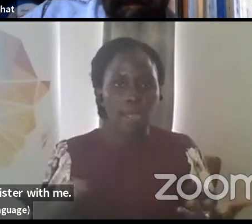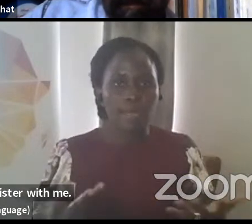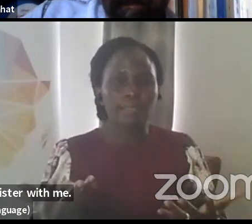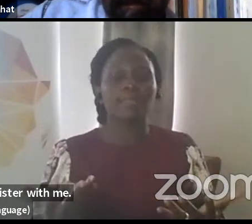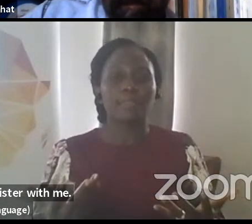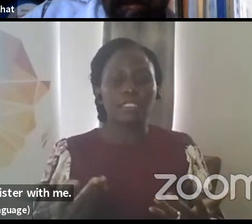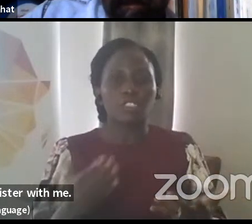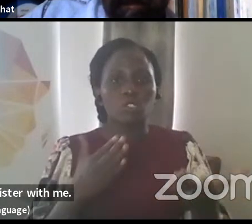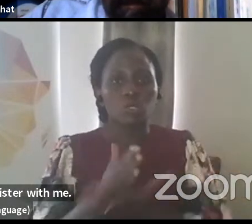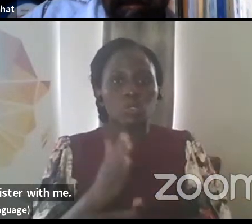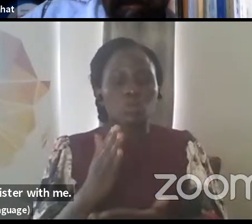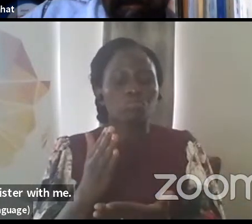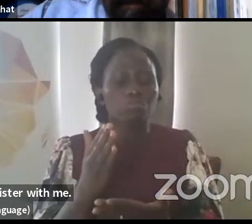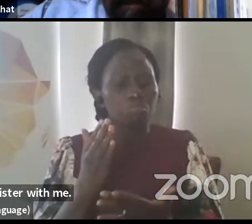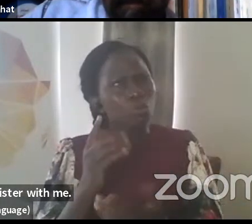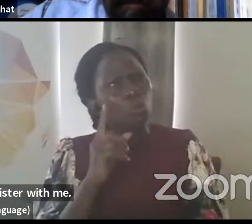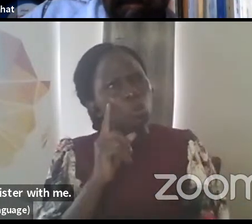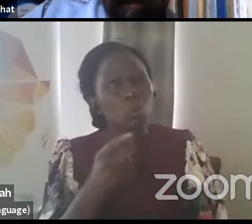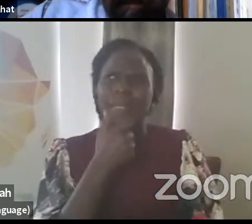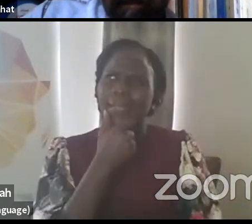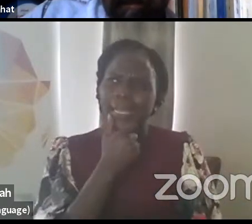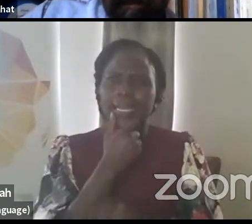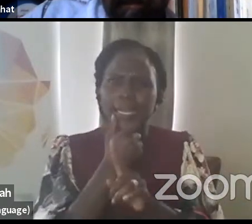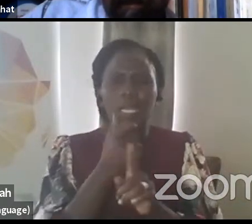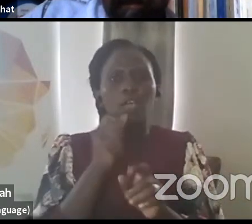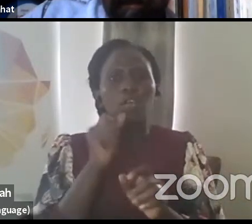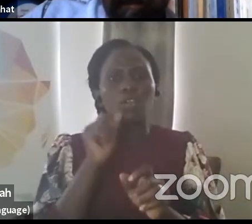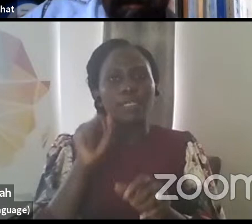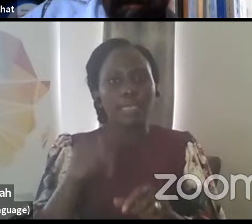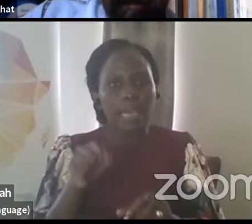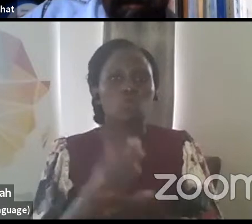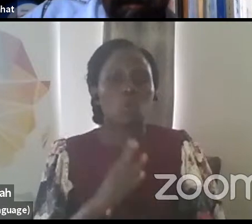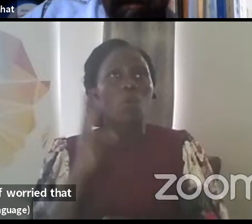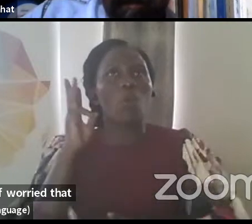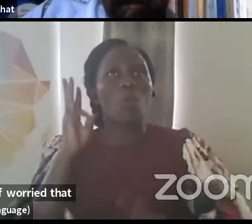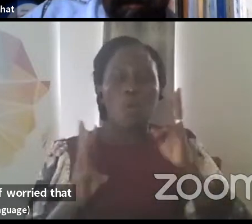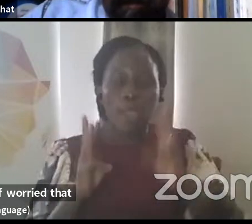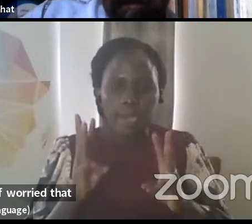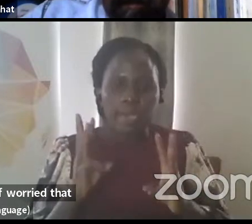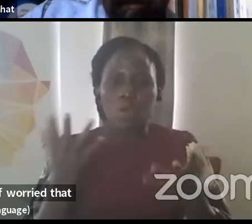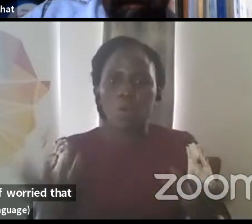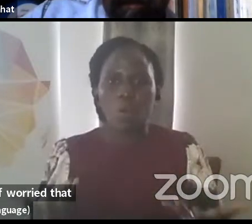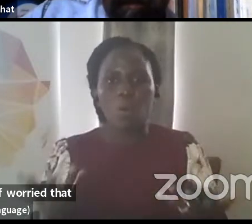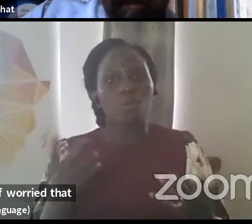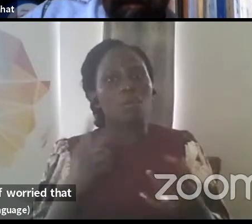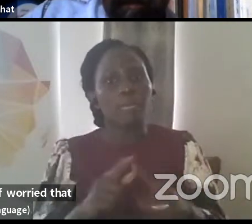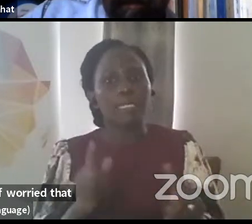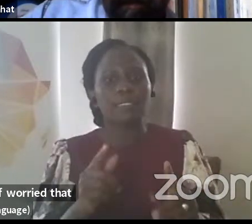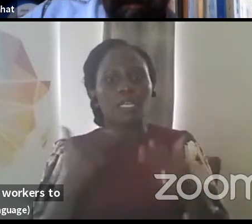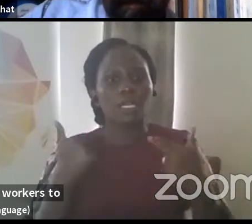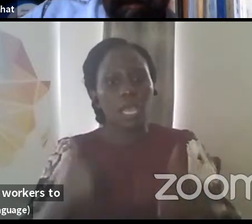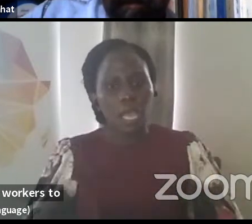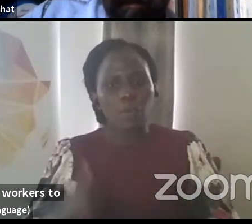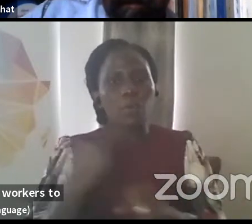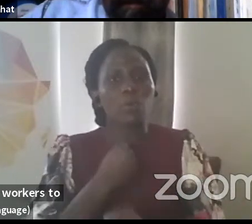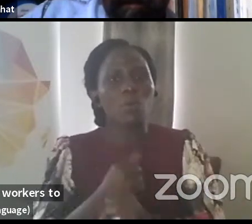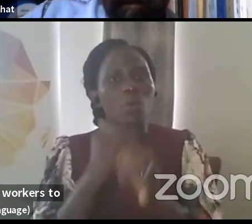actually warned, or it's a sort of warning, let's say, or ordered the health workers to